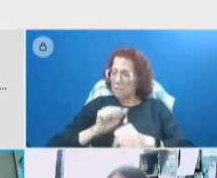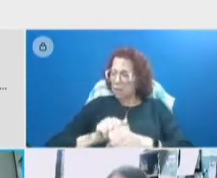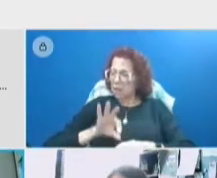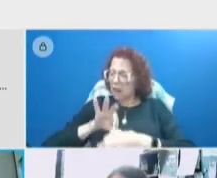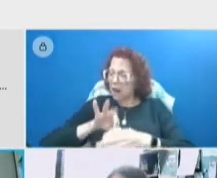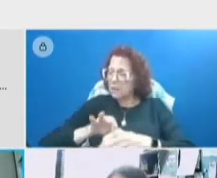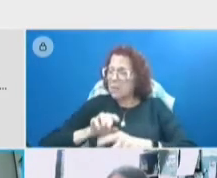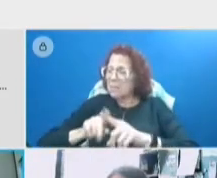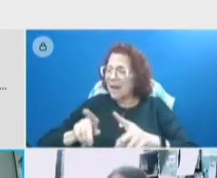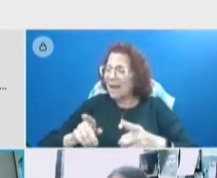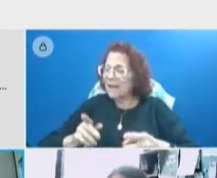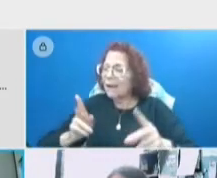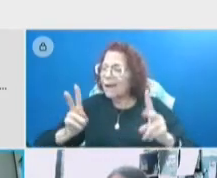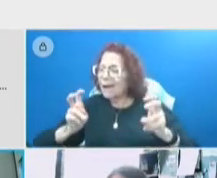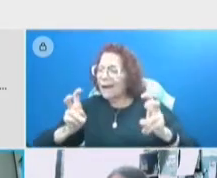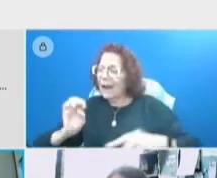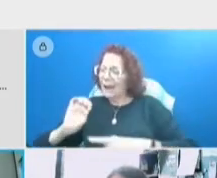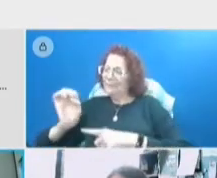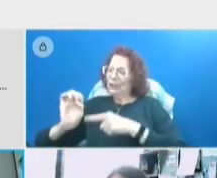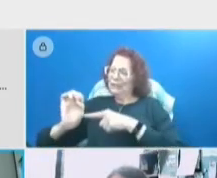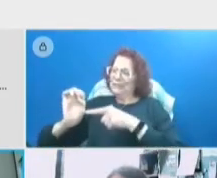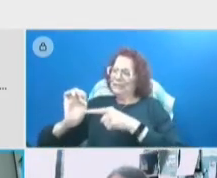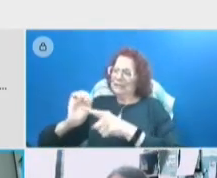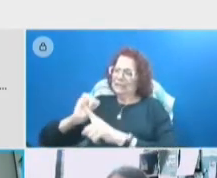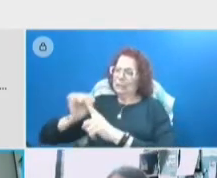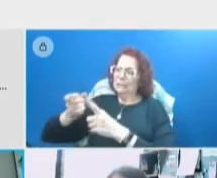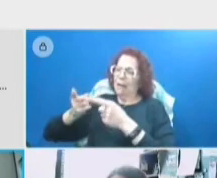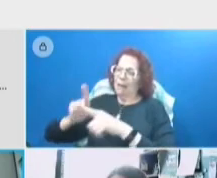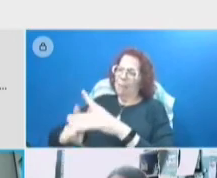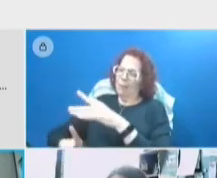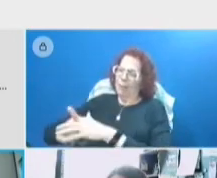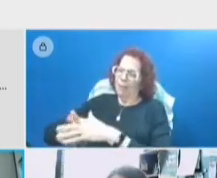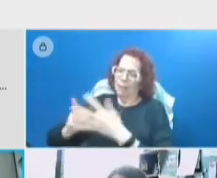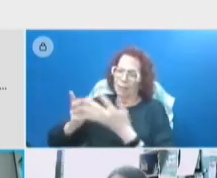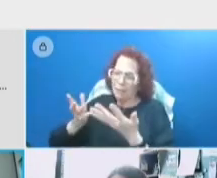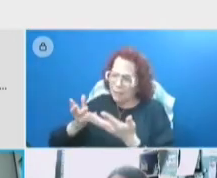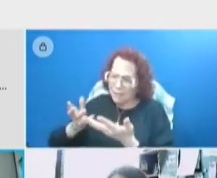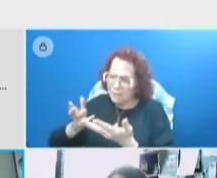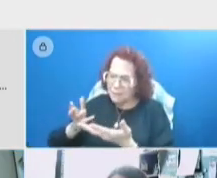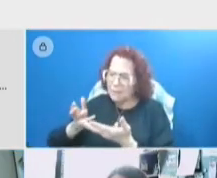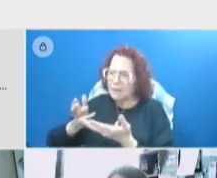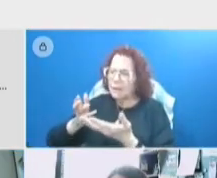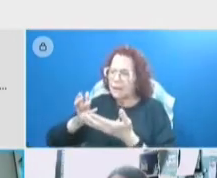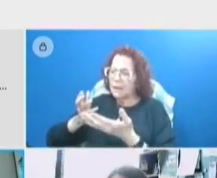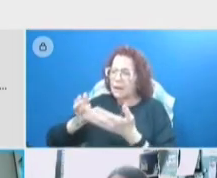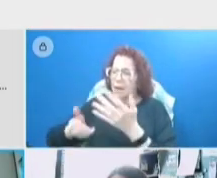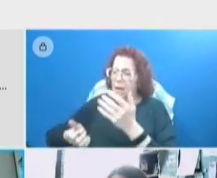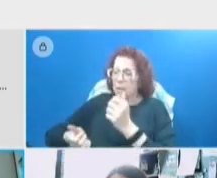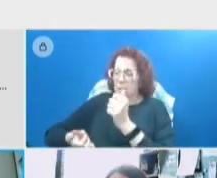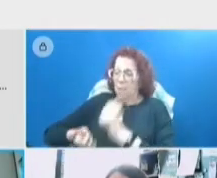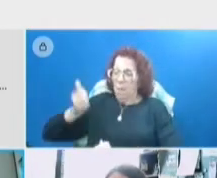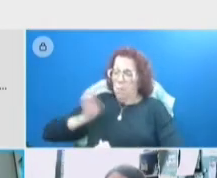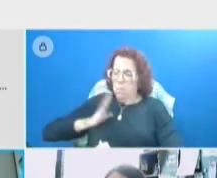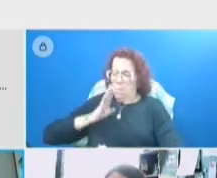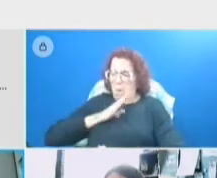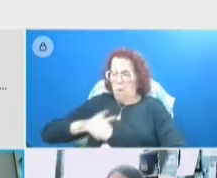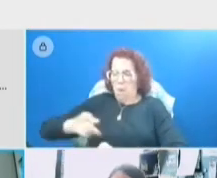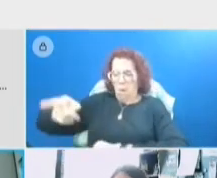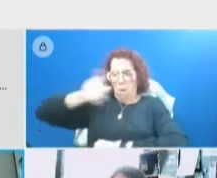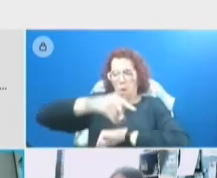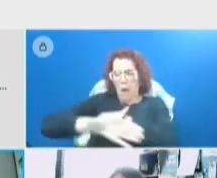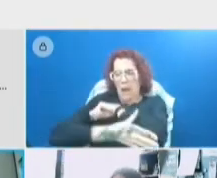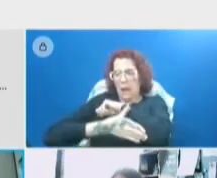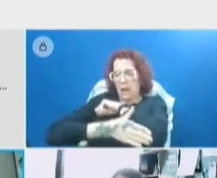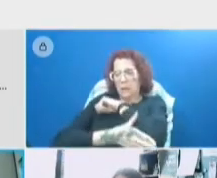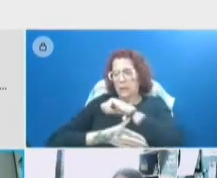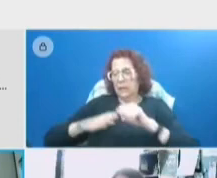vote. And I think all boards of elections have, certainly I as a county commissioner have experienced this, it seems like